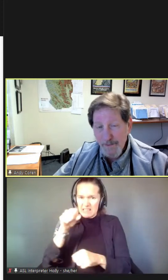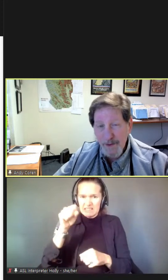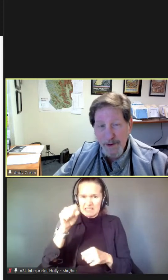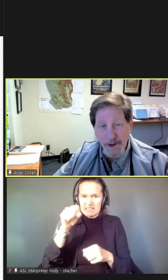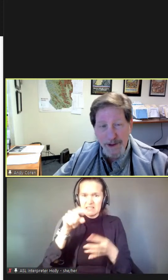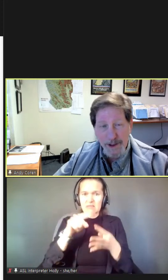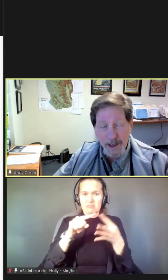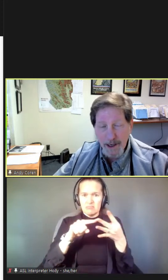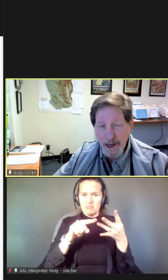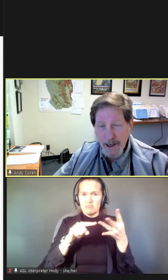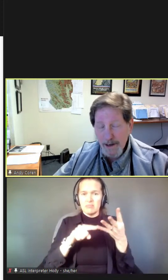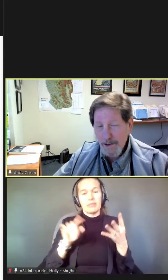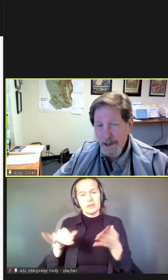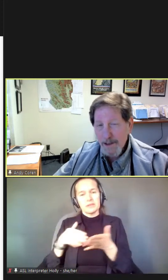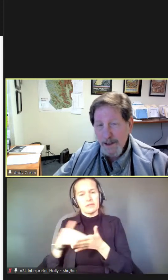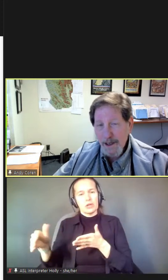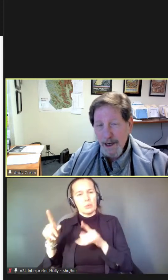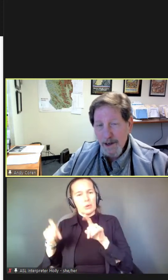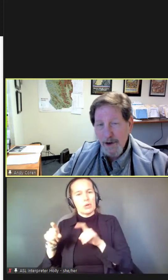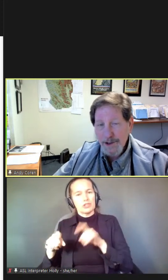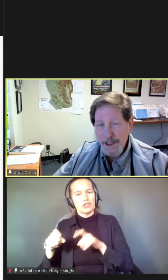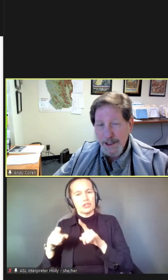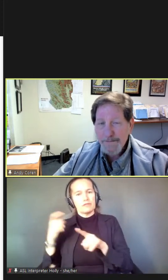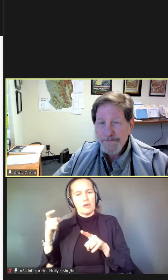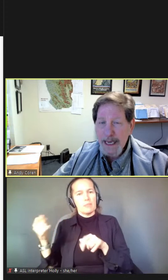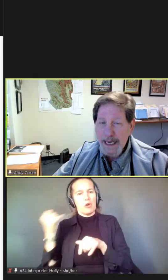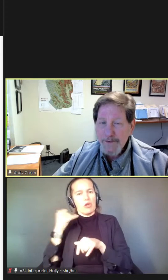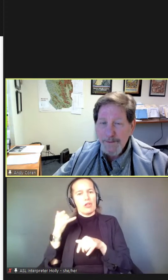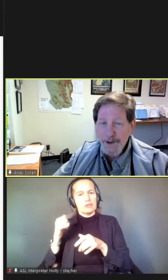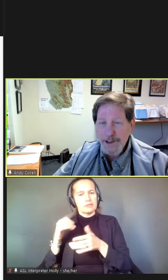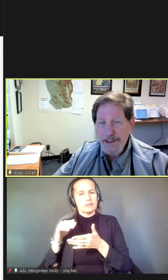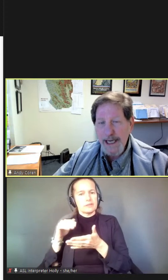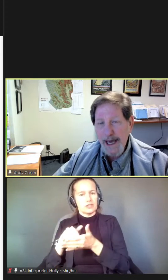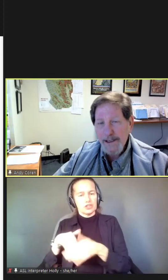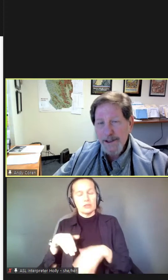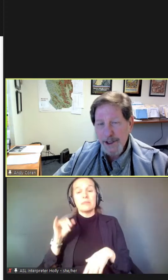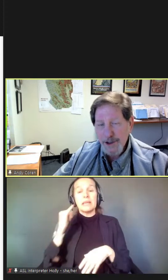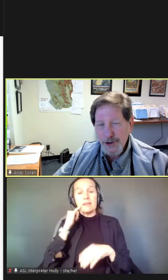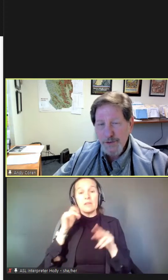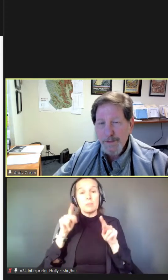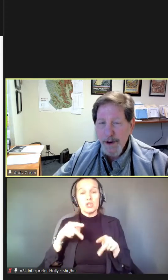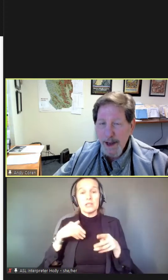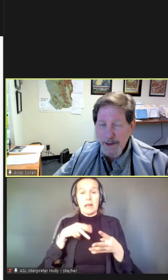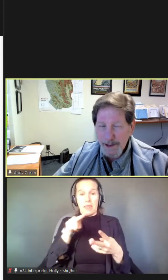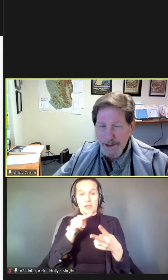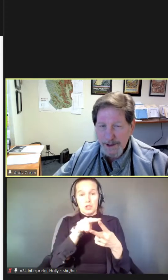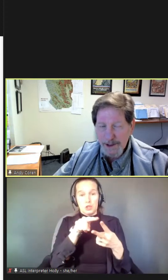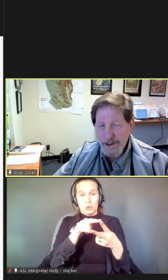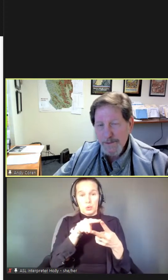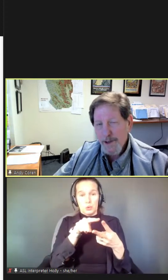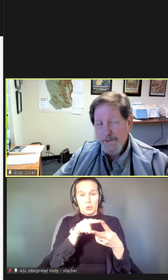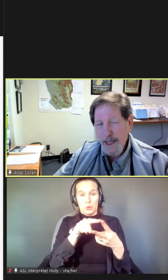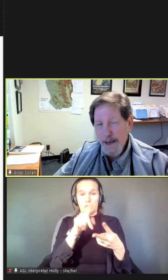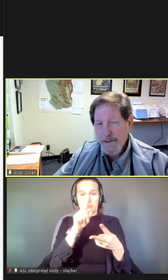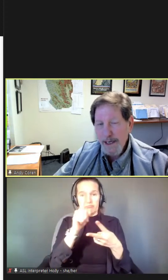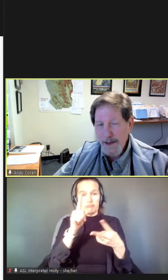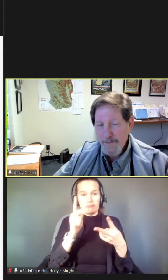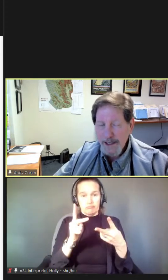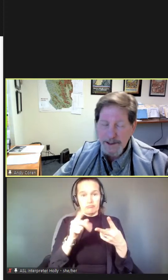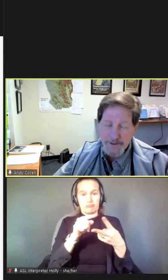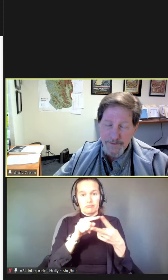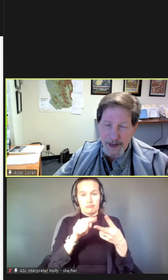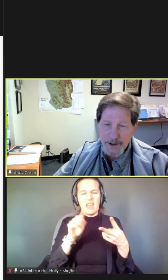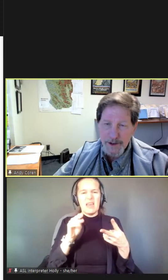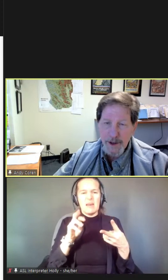pretty frequent question on our call center. If a person has had their 2 primary series, one of the